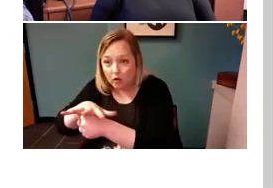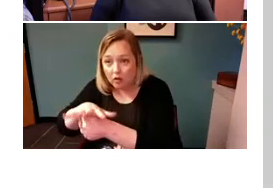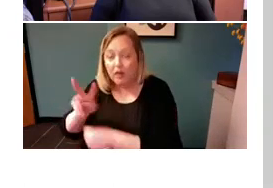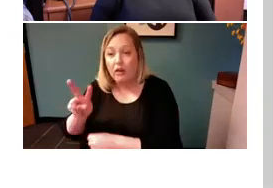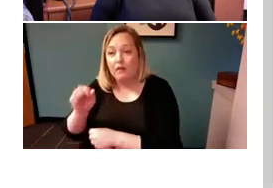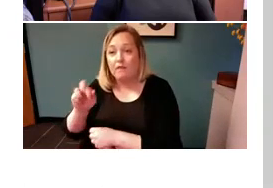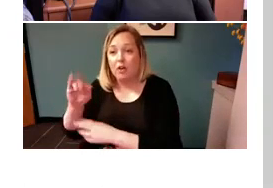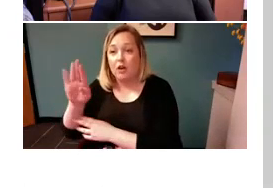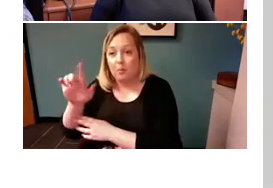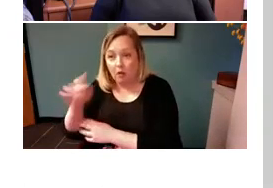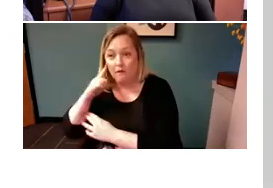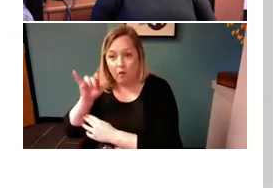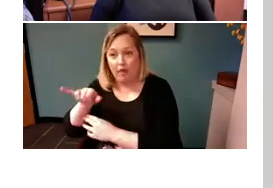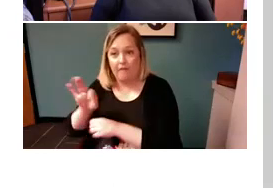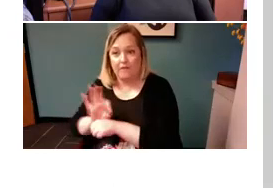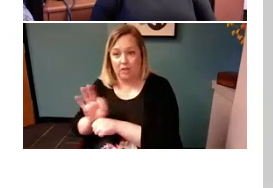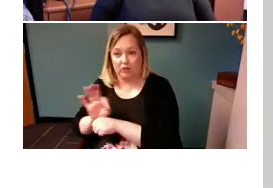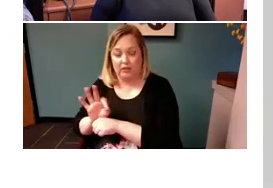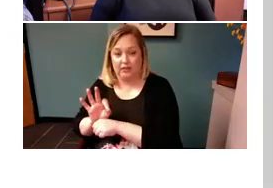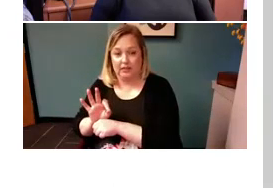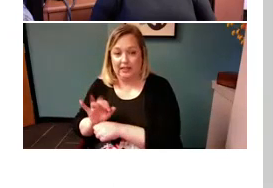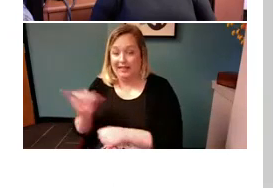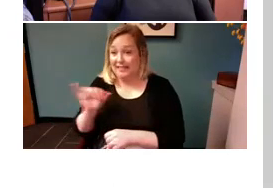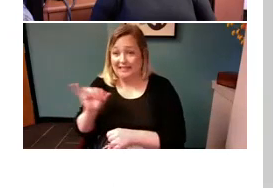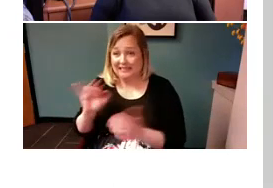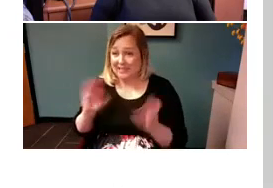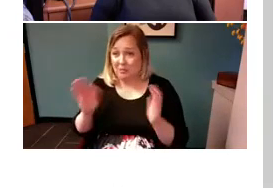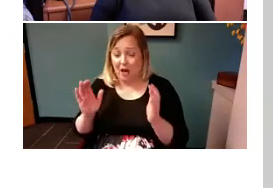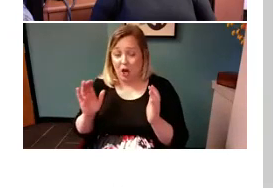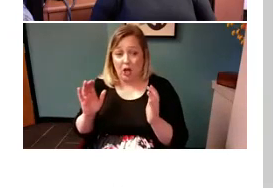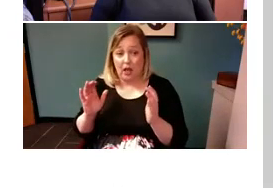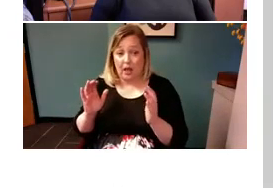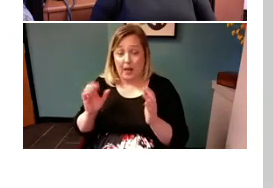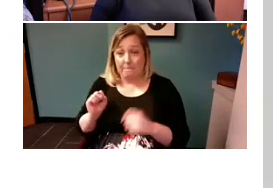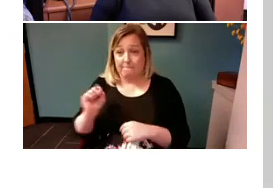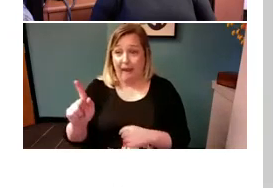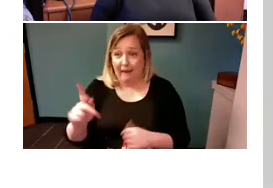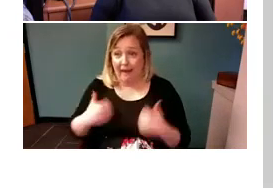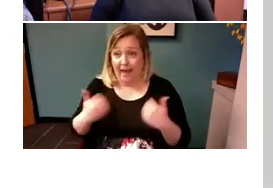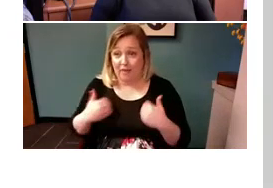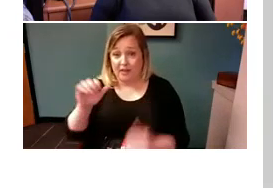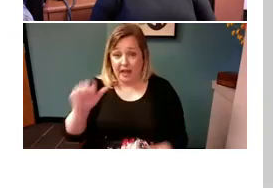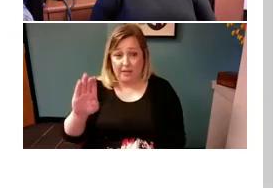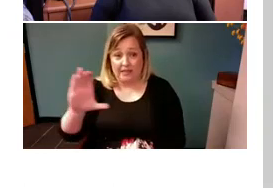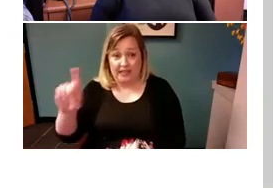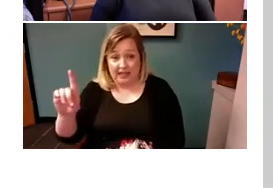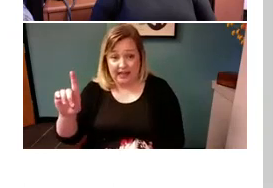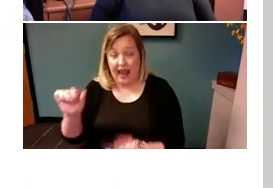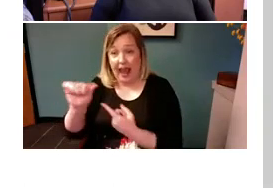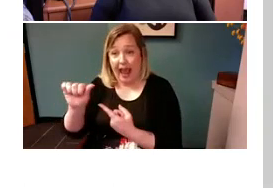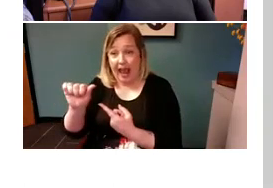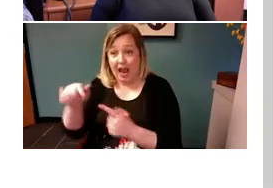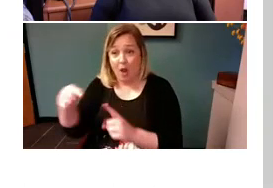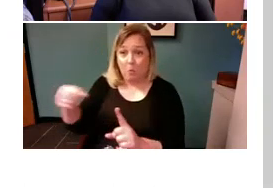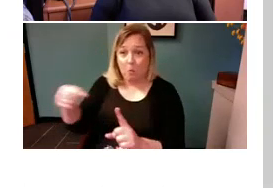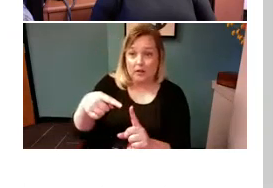Similarly, when I return this particular address ABCD, A points to ABCD, but ABCD